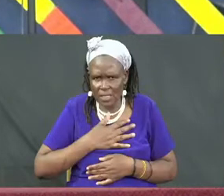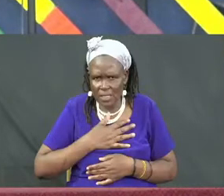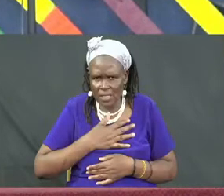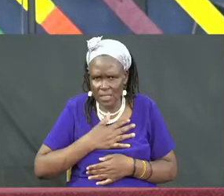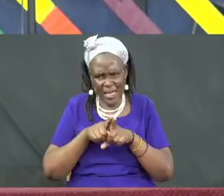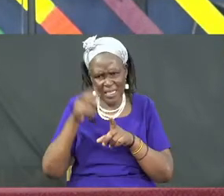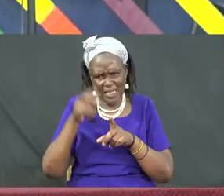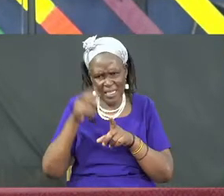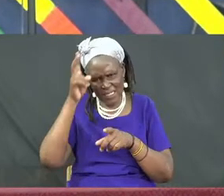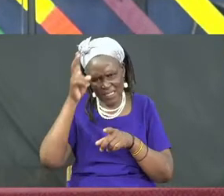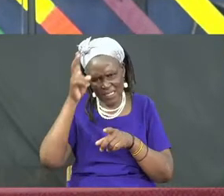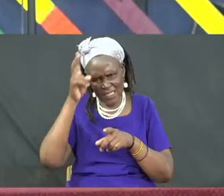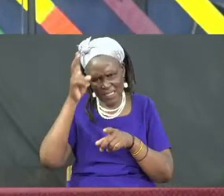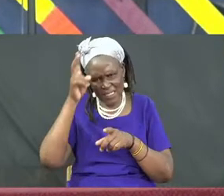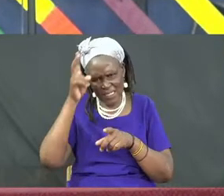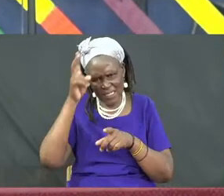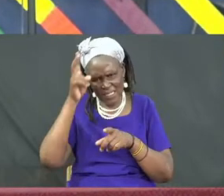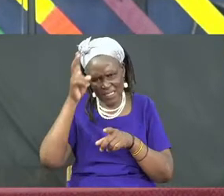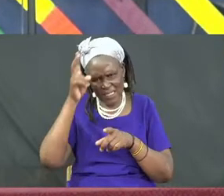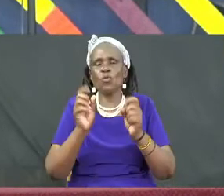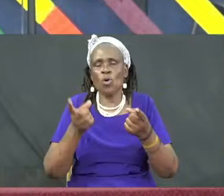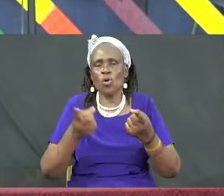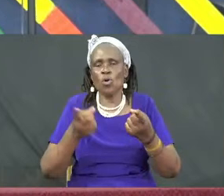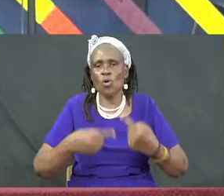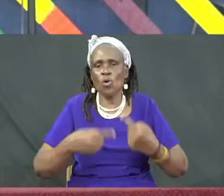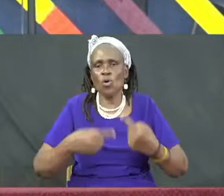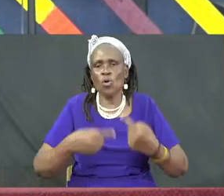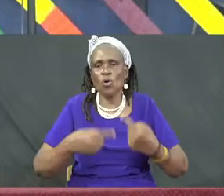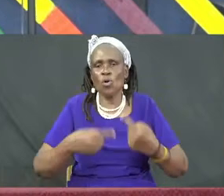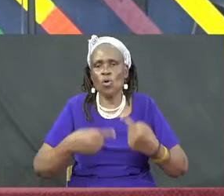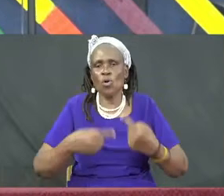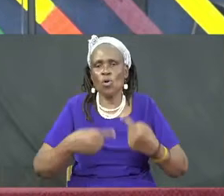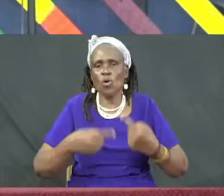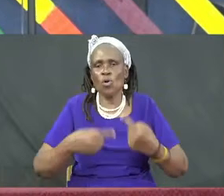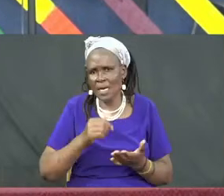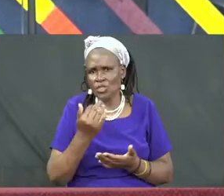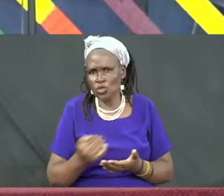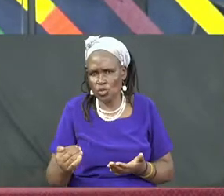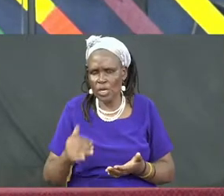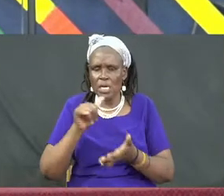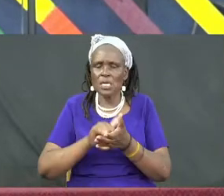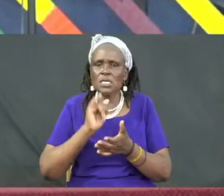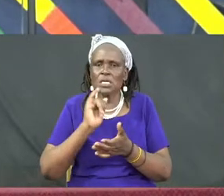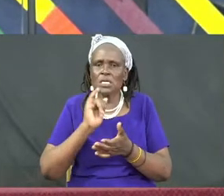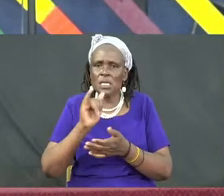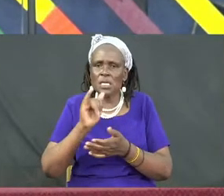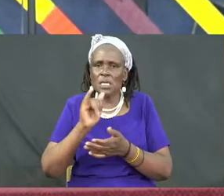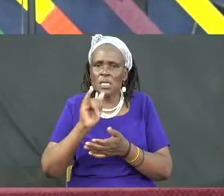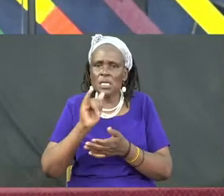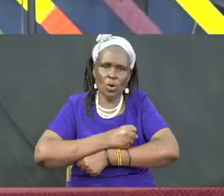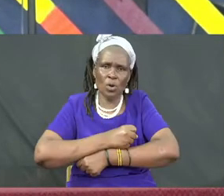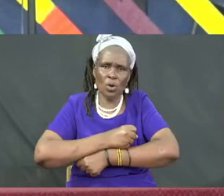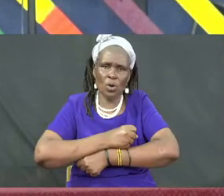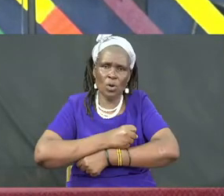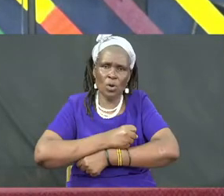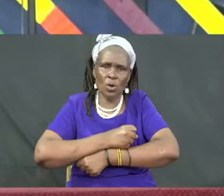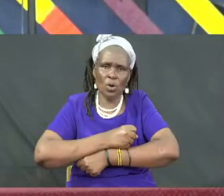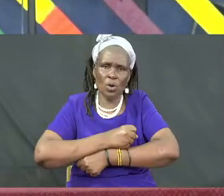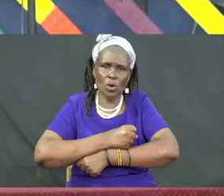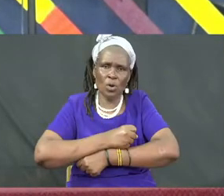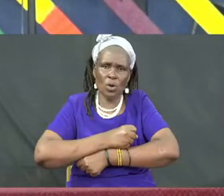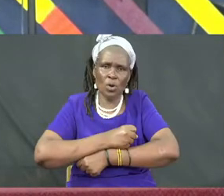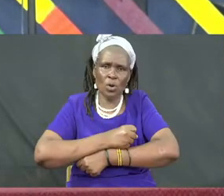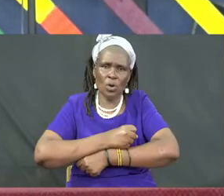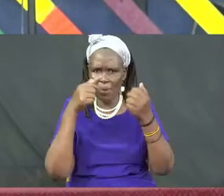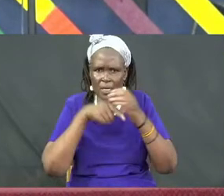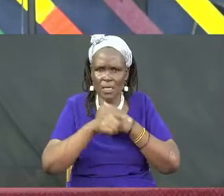here. Some of us, perhaps for us children, it's school. There are just things that happen in